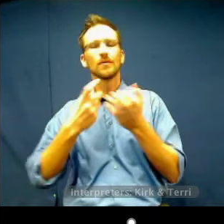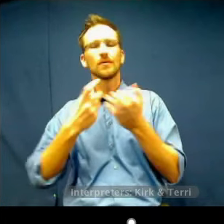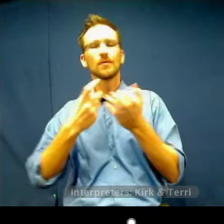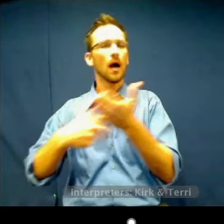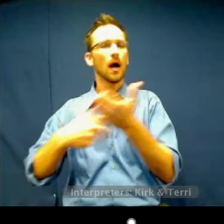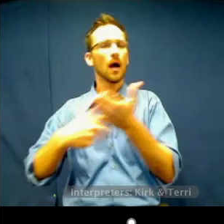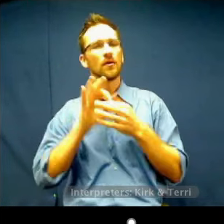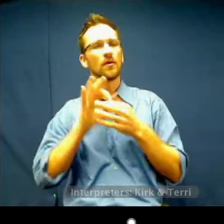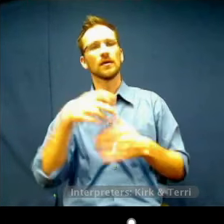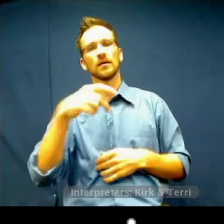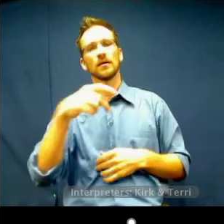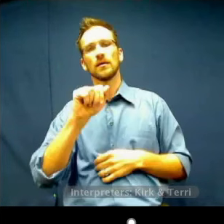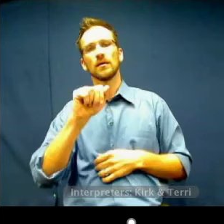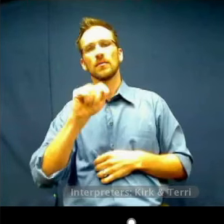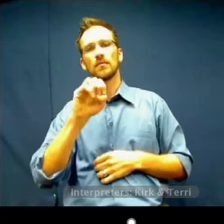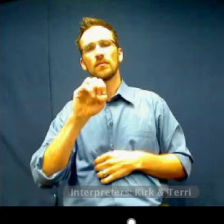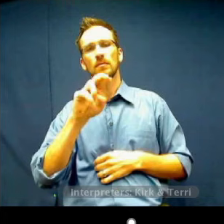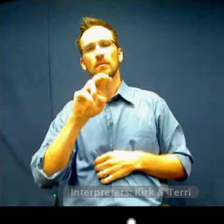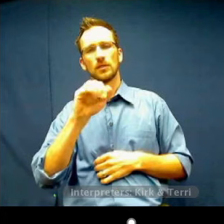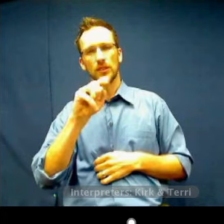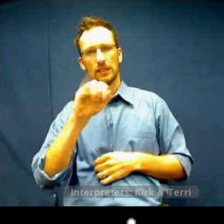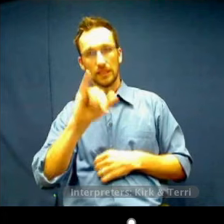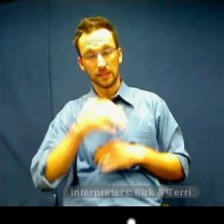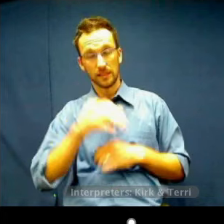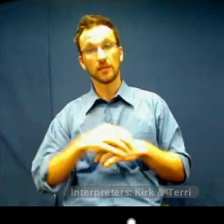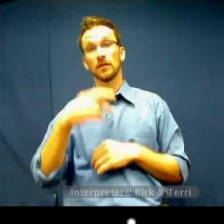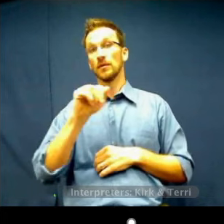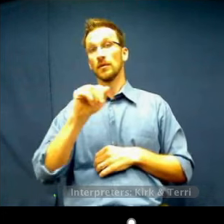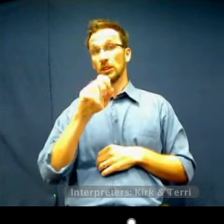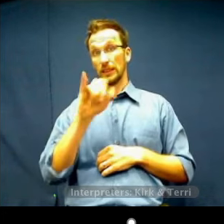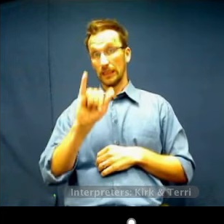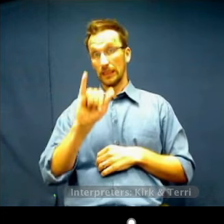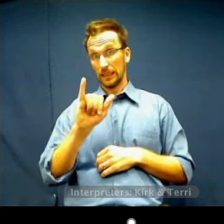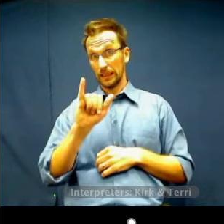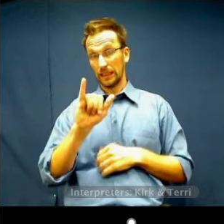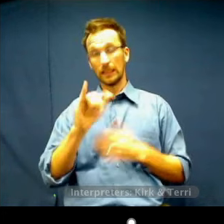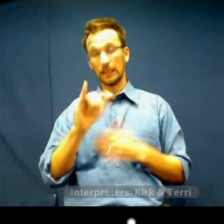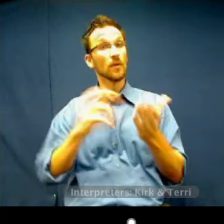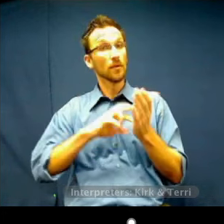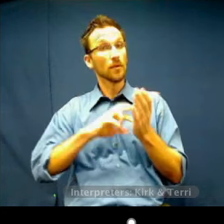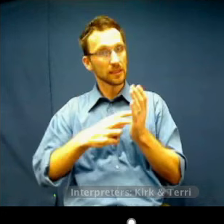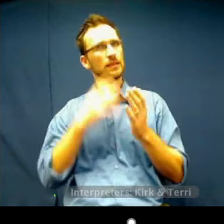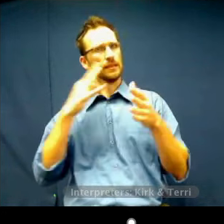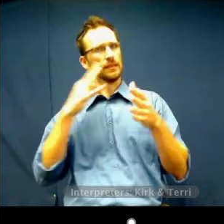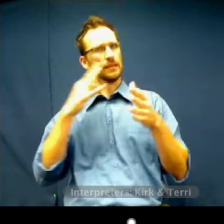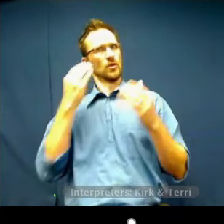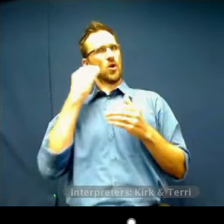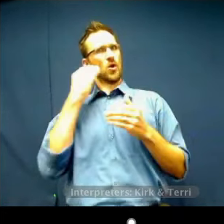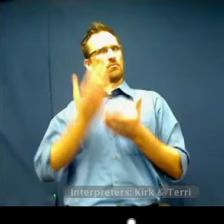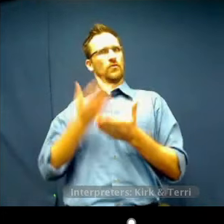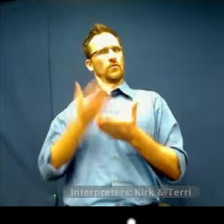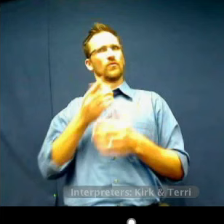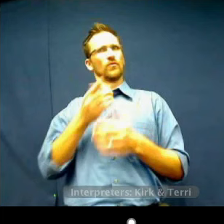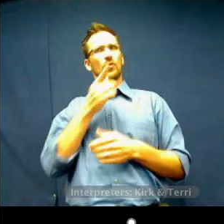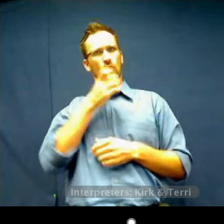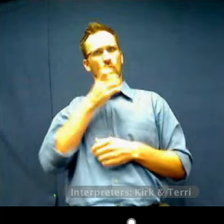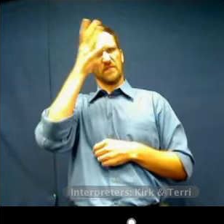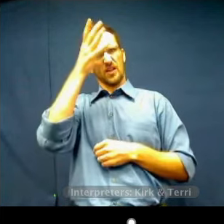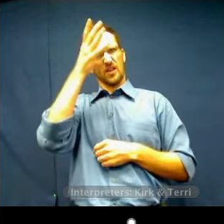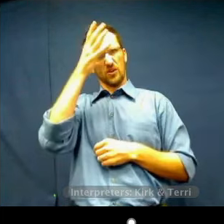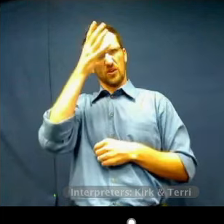And paternity is simply determining who the actual father is, and it's usually in relation to a complaint for